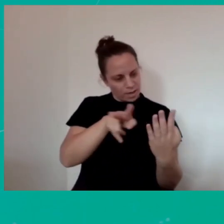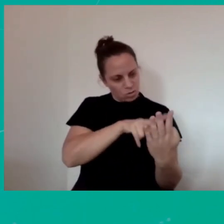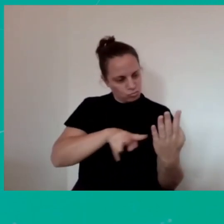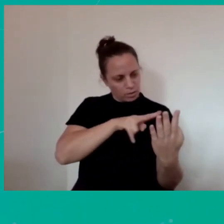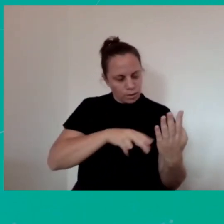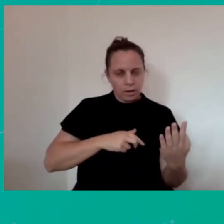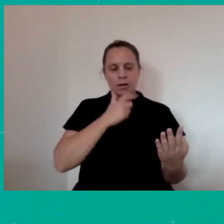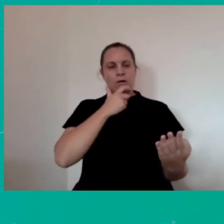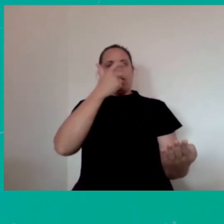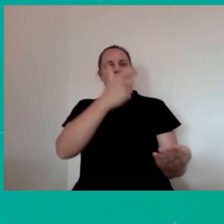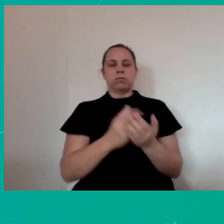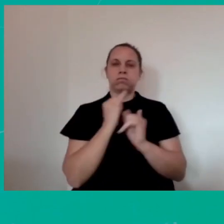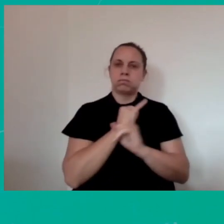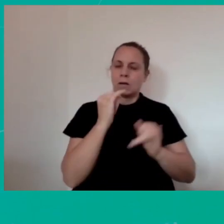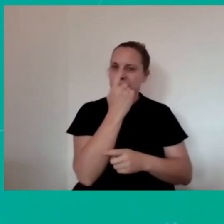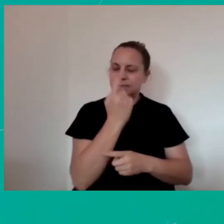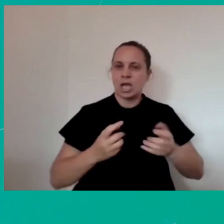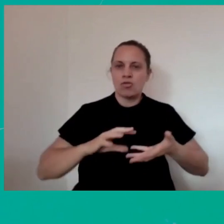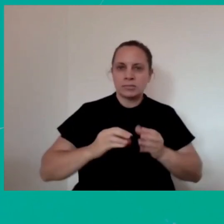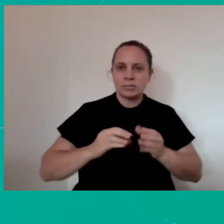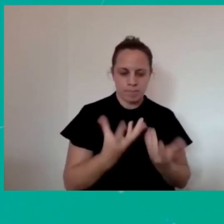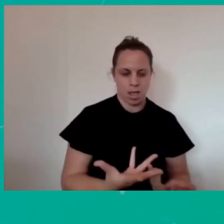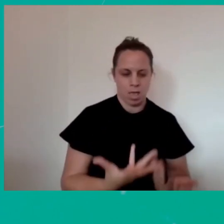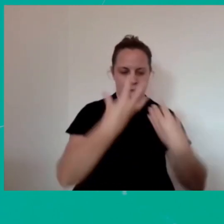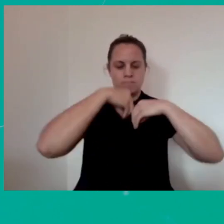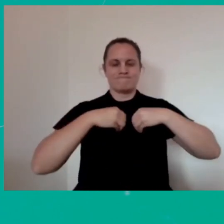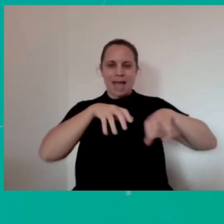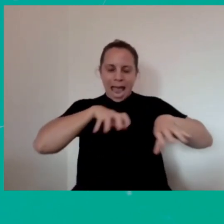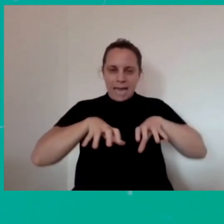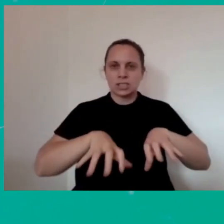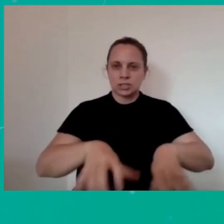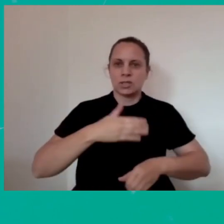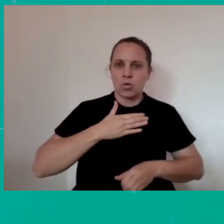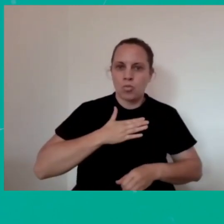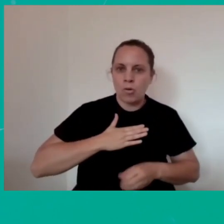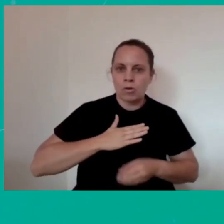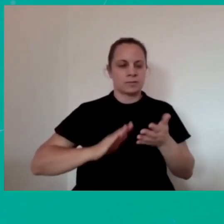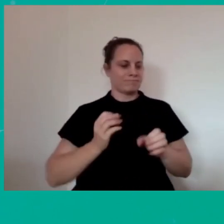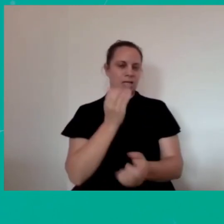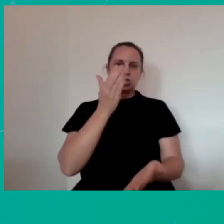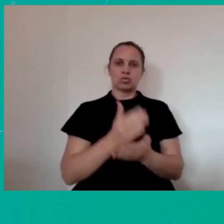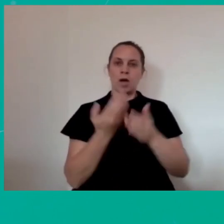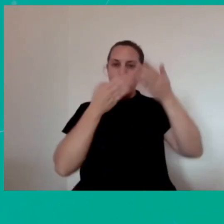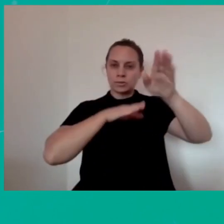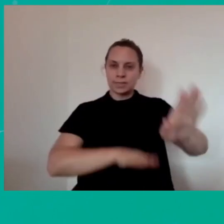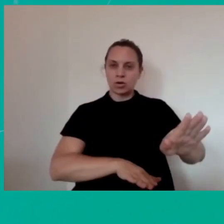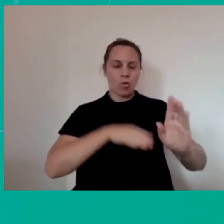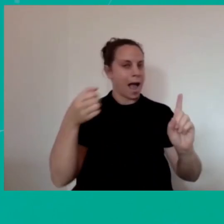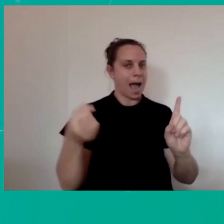issues and ignites action for a violence and abuse-free Aotearoa New